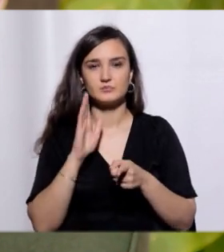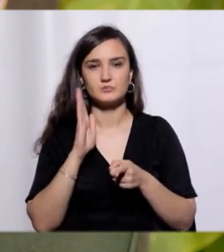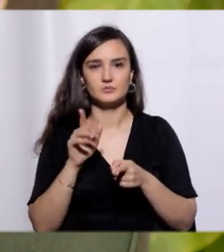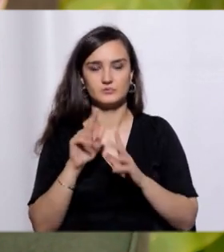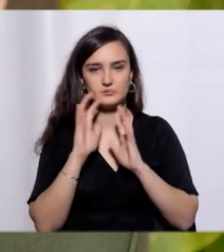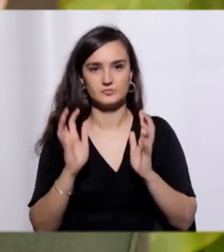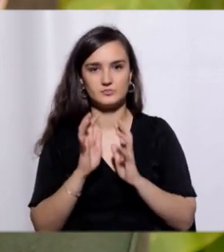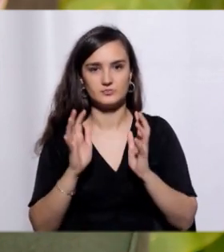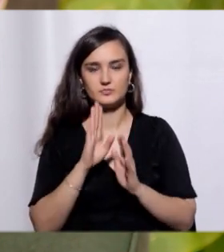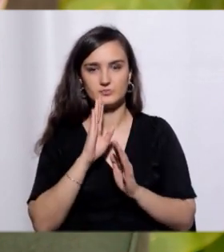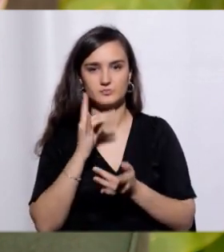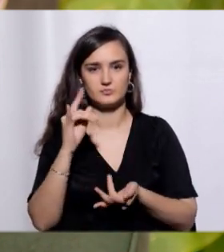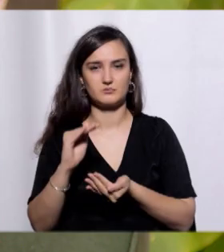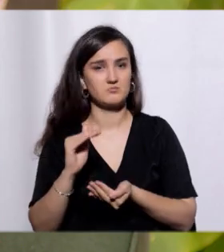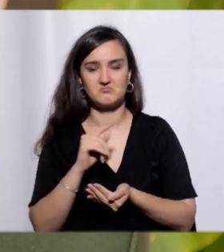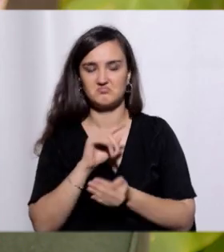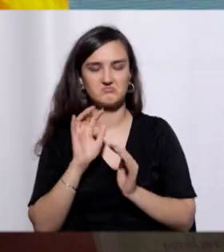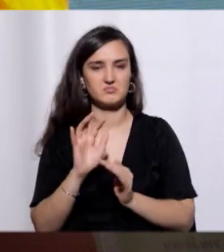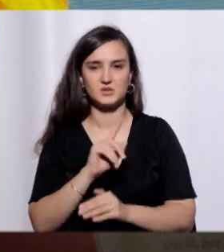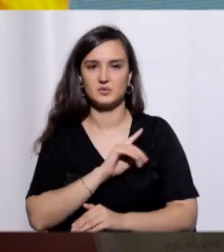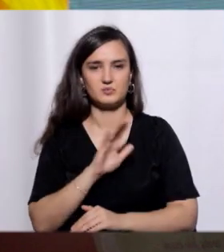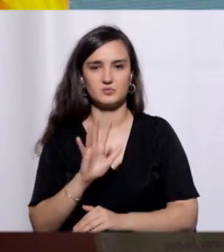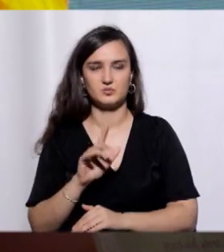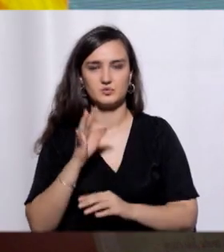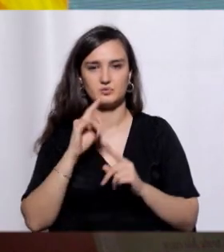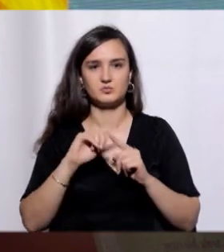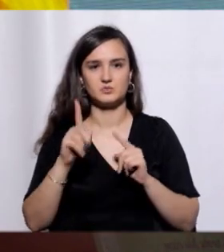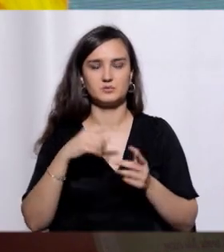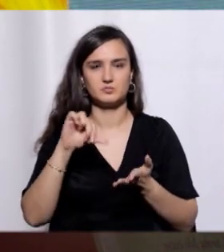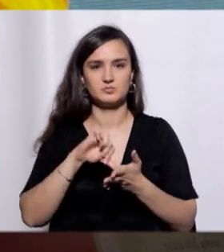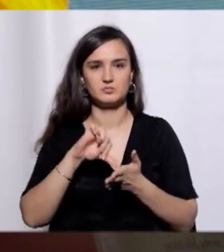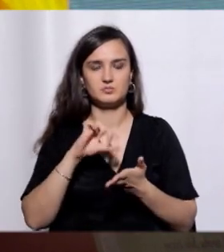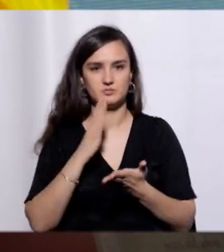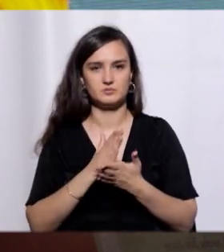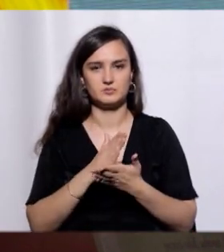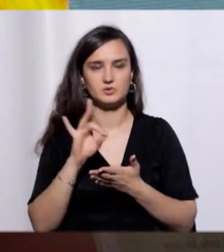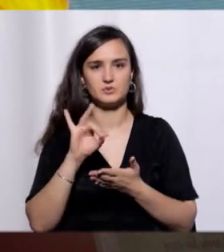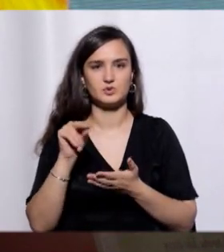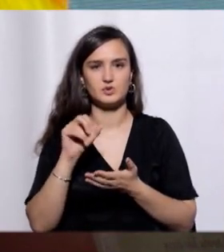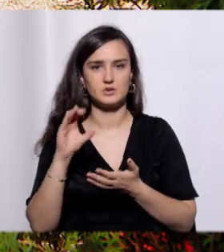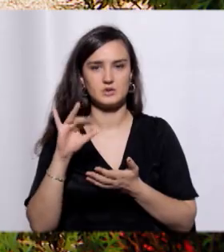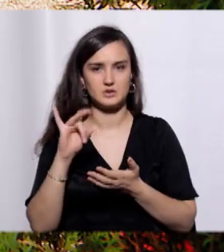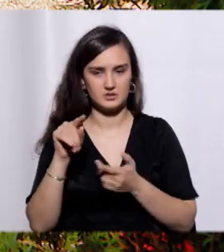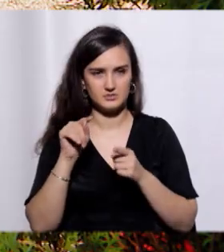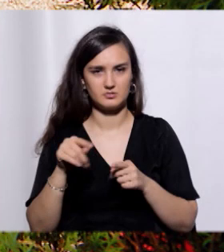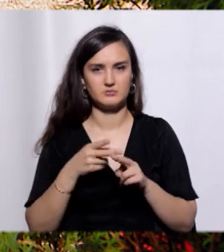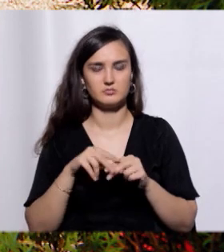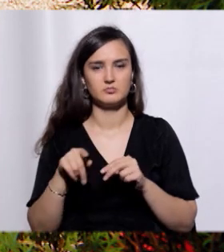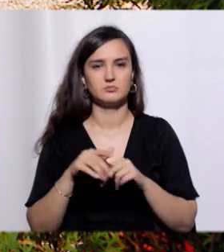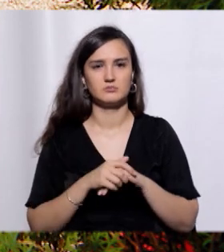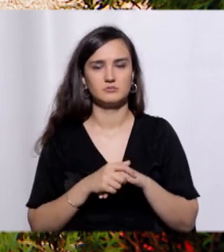would take care of a little girl, but she didn't. Our next character is Mr. Rochester. He's a